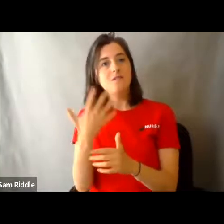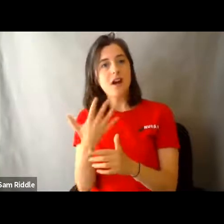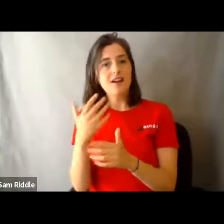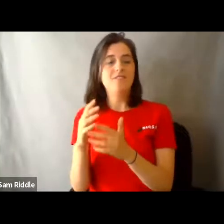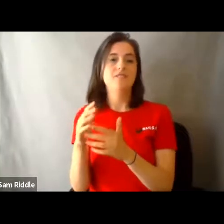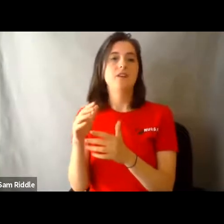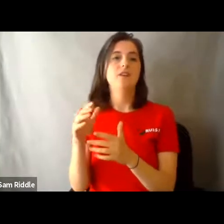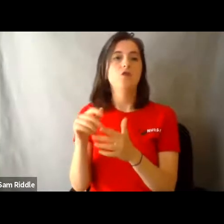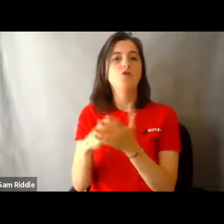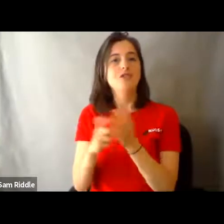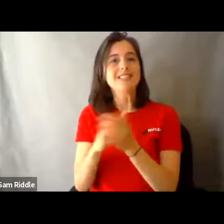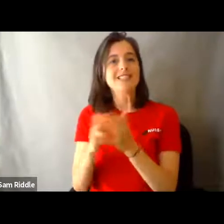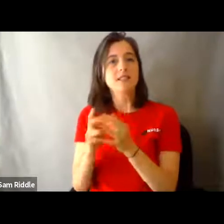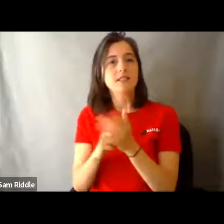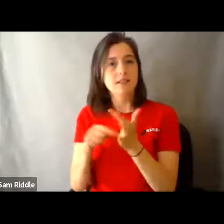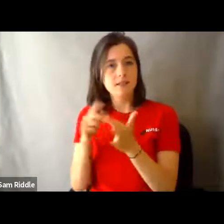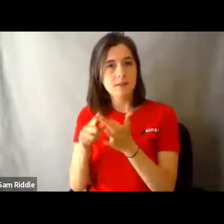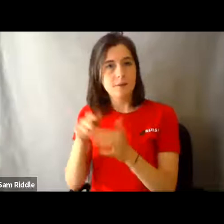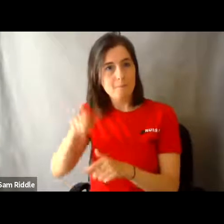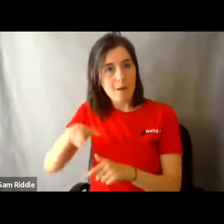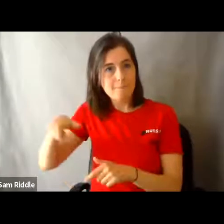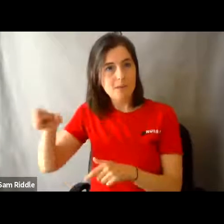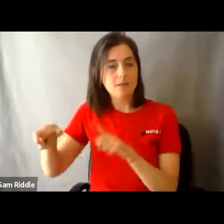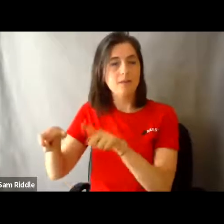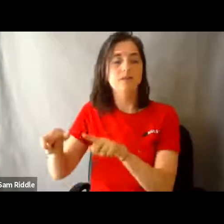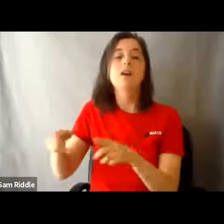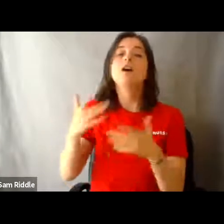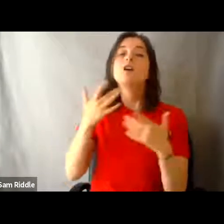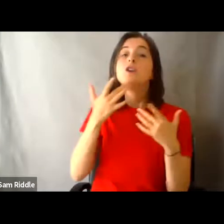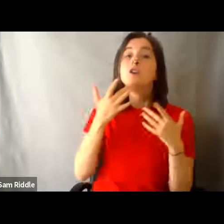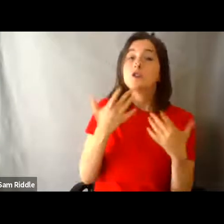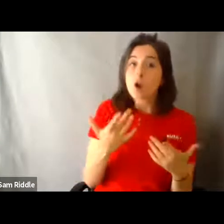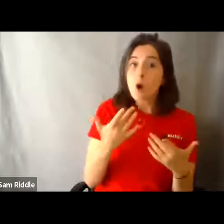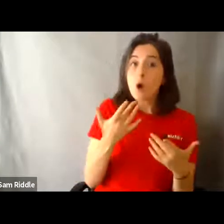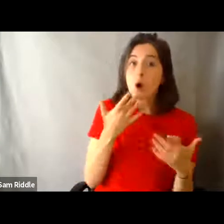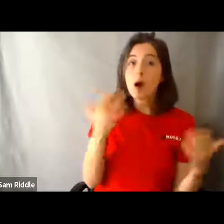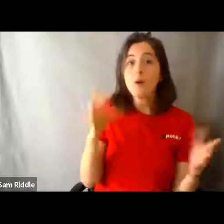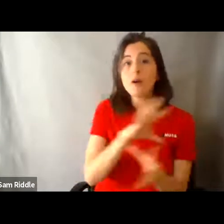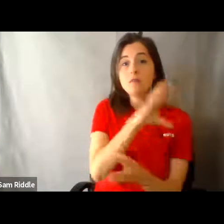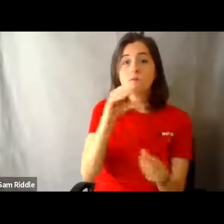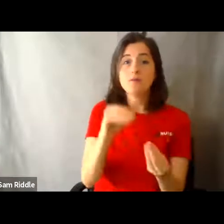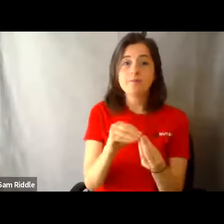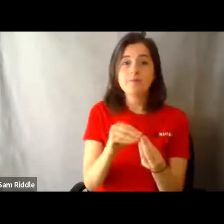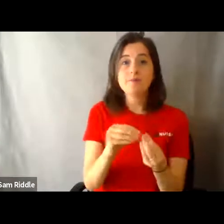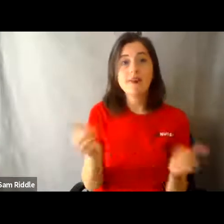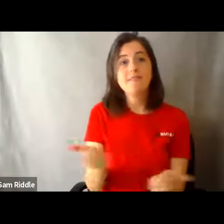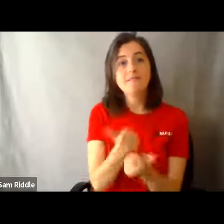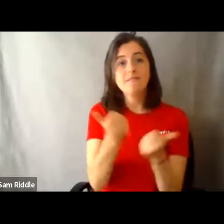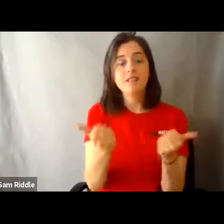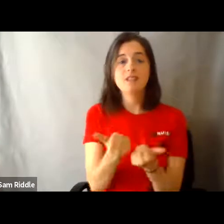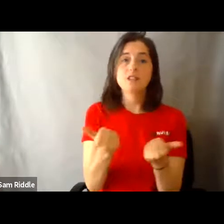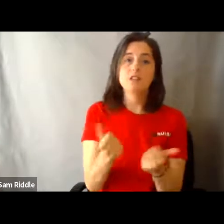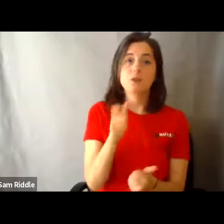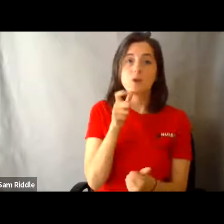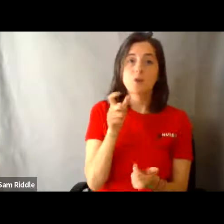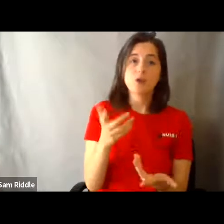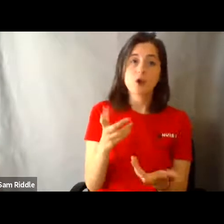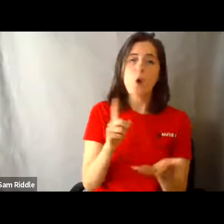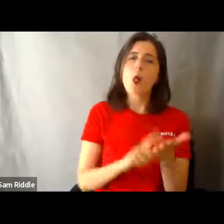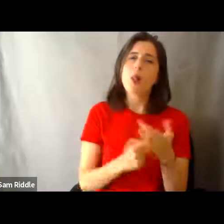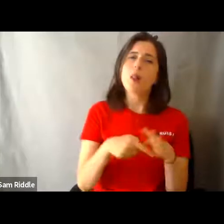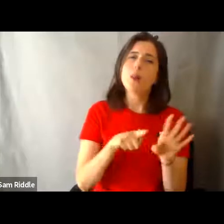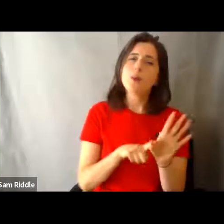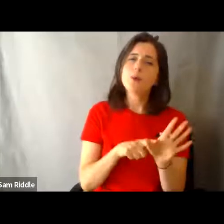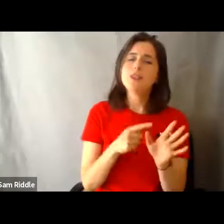remains for me to wrap up with a few final words. Lucy referred in